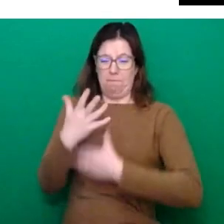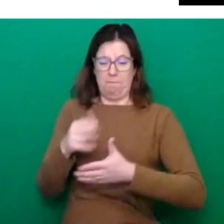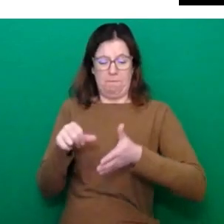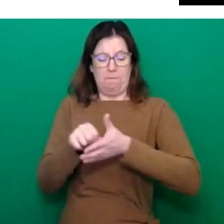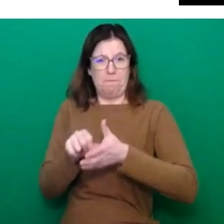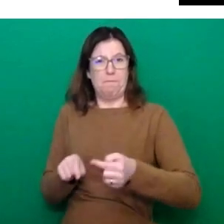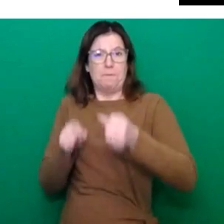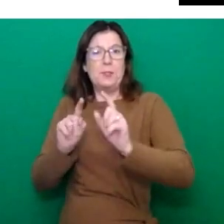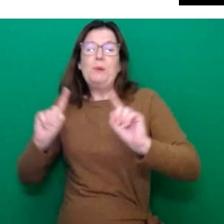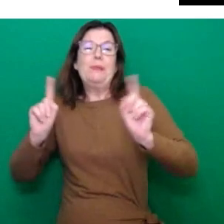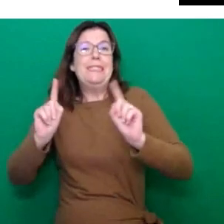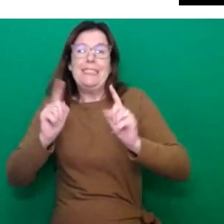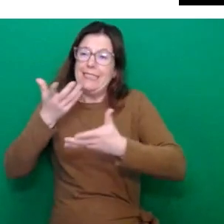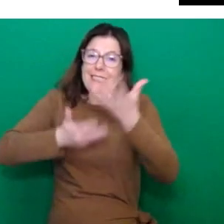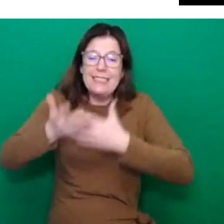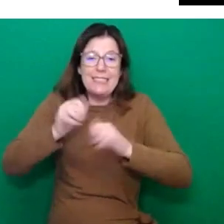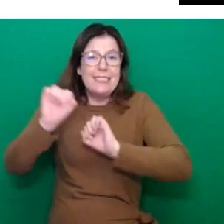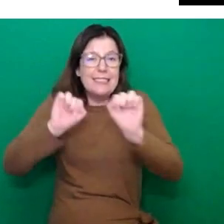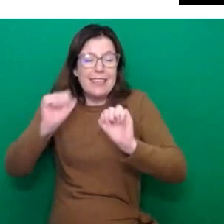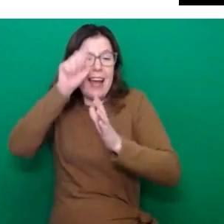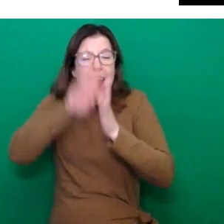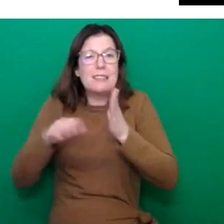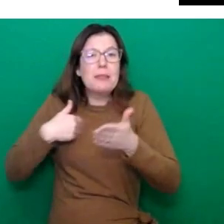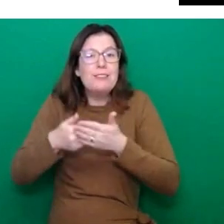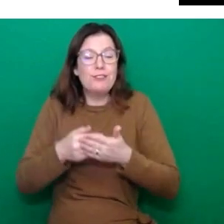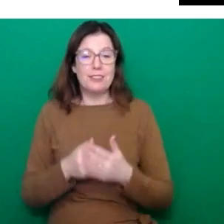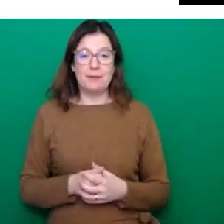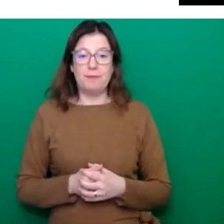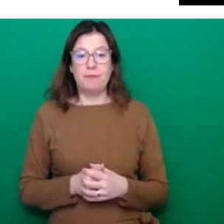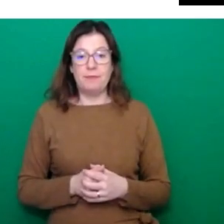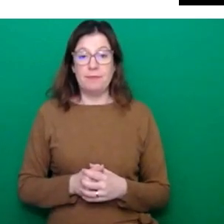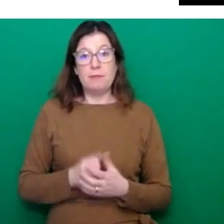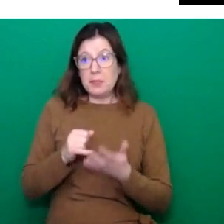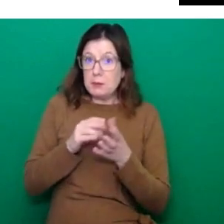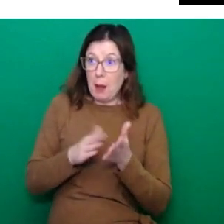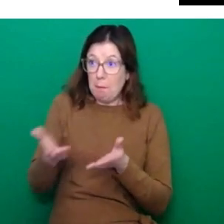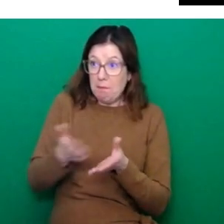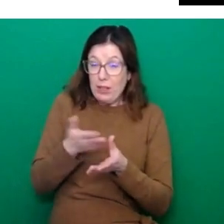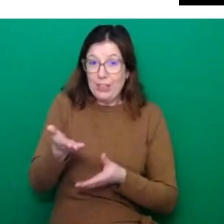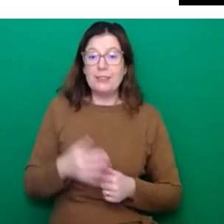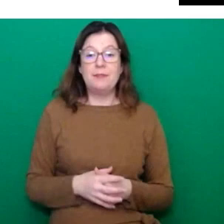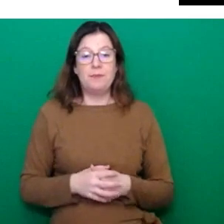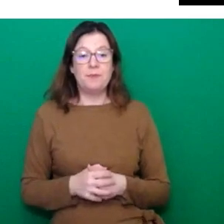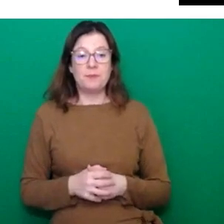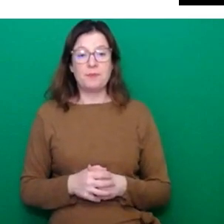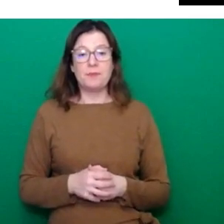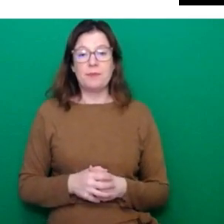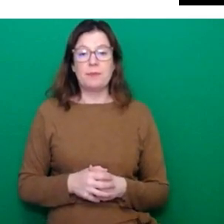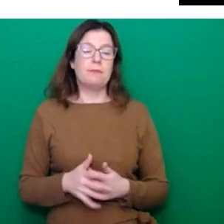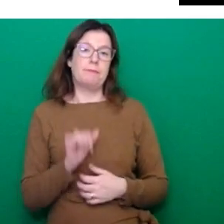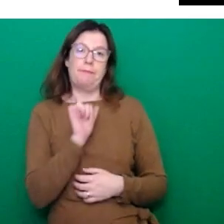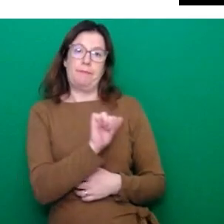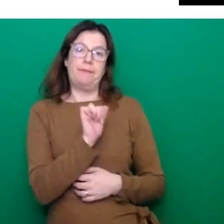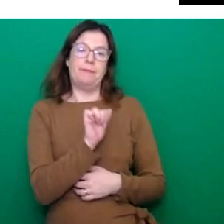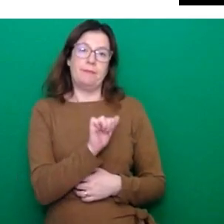what those have been for you personally. Maybe Sam, if you'd like to start. Yeah, as you highlighted,